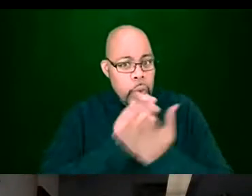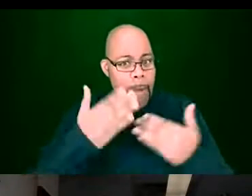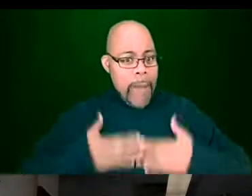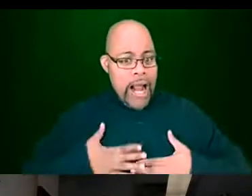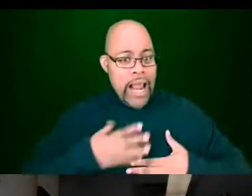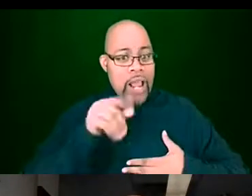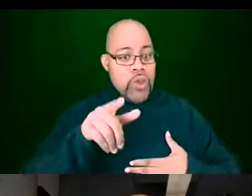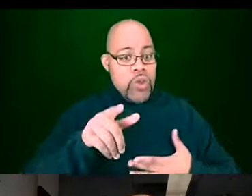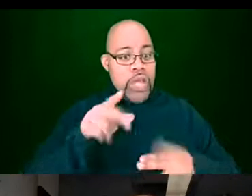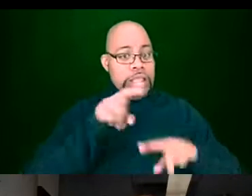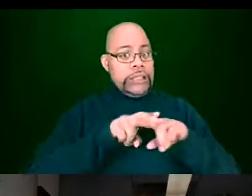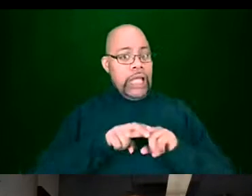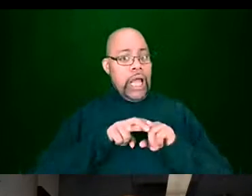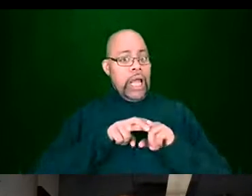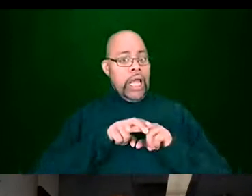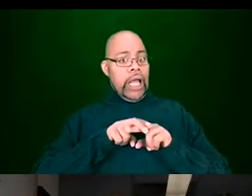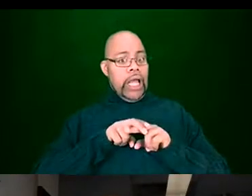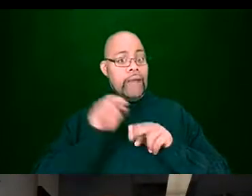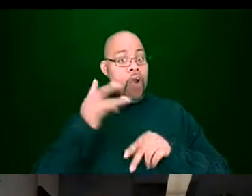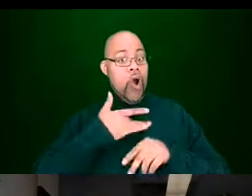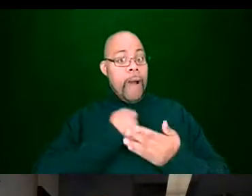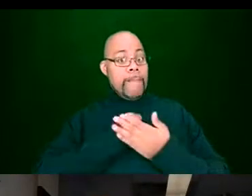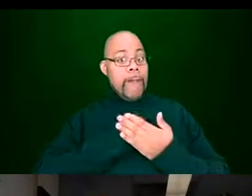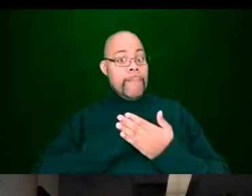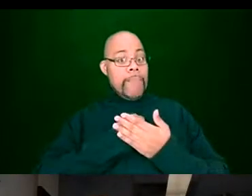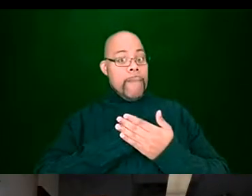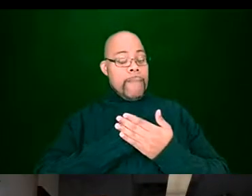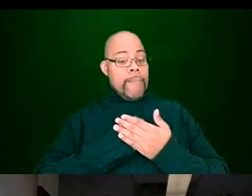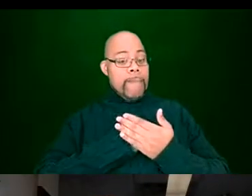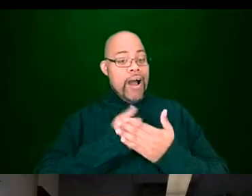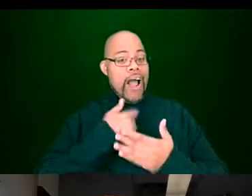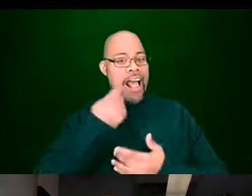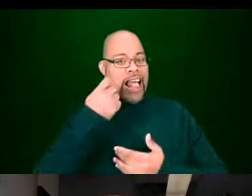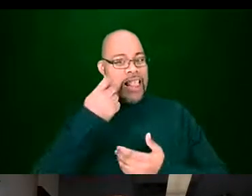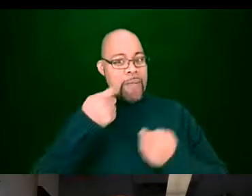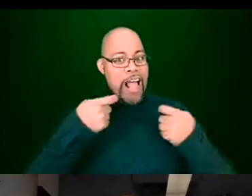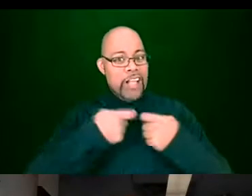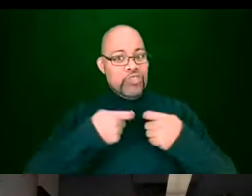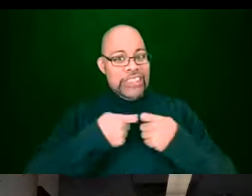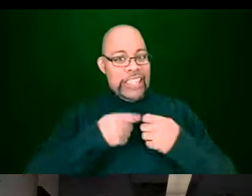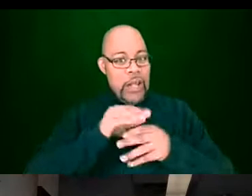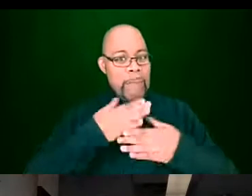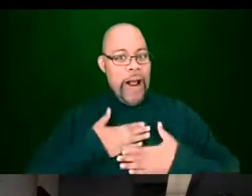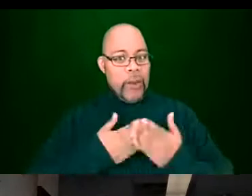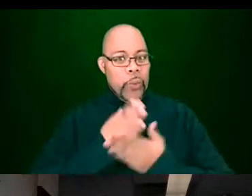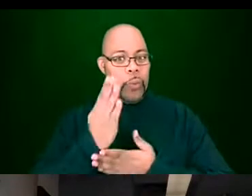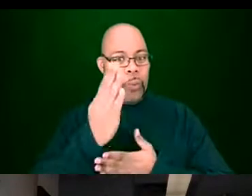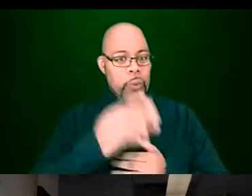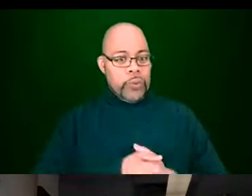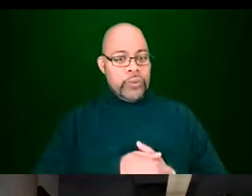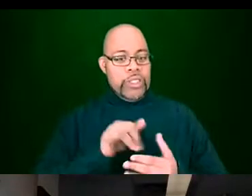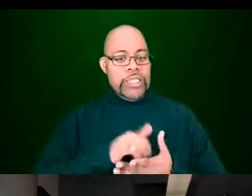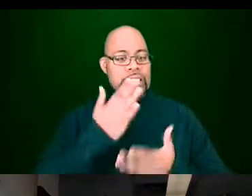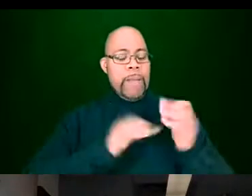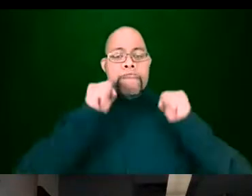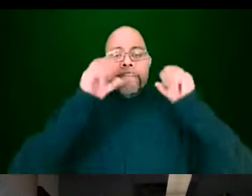even if you're sitting perfectly still, if your heart is pumping, there's a little bit of electricity moving through your body, something that some